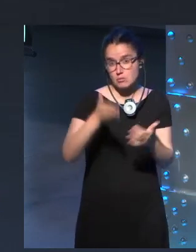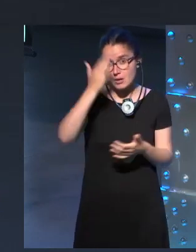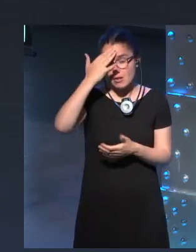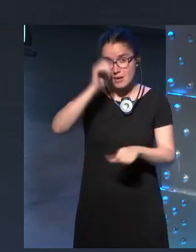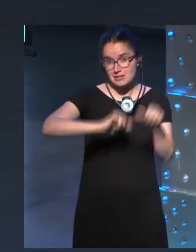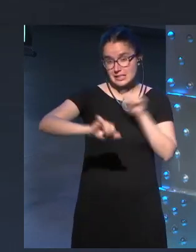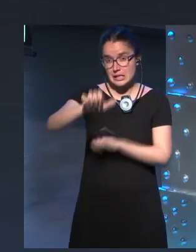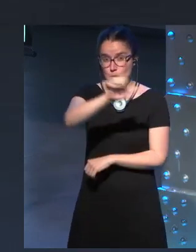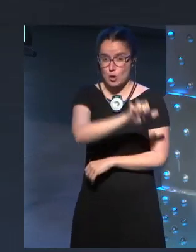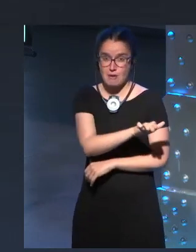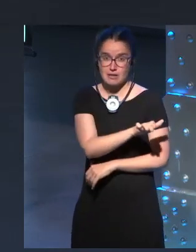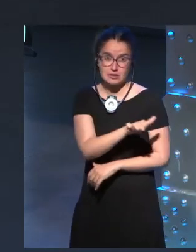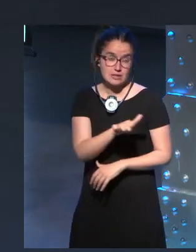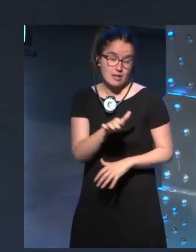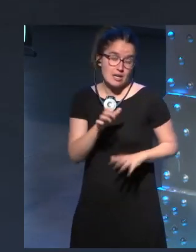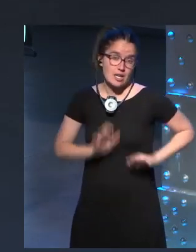are,